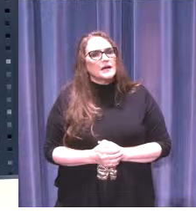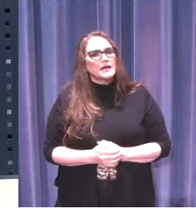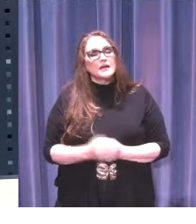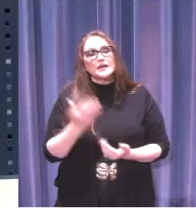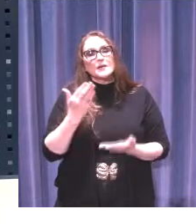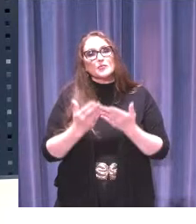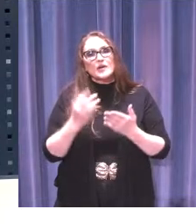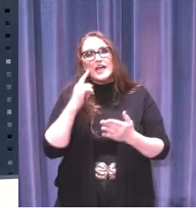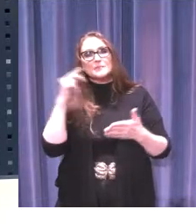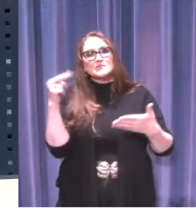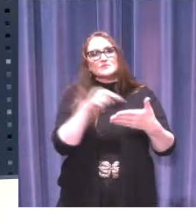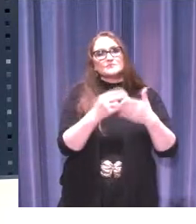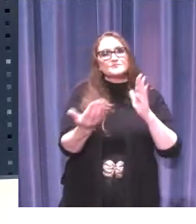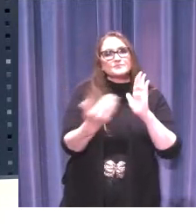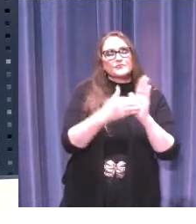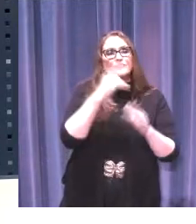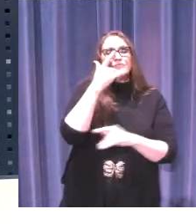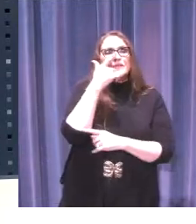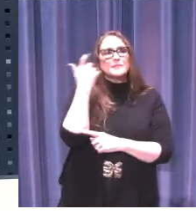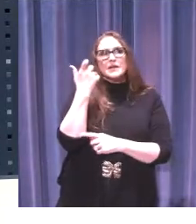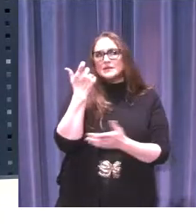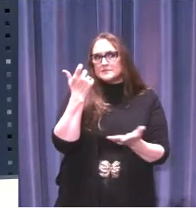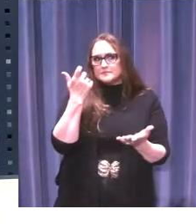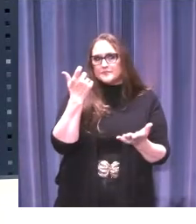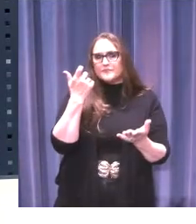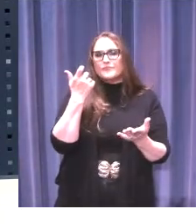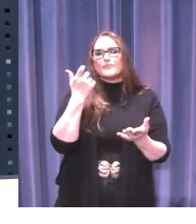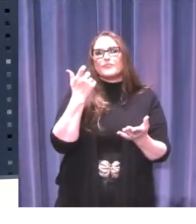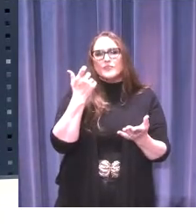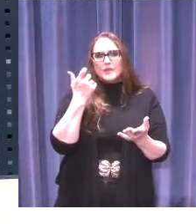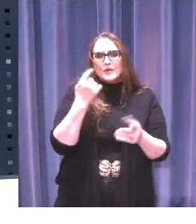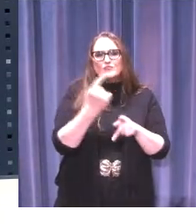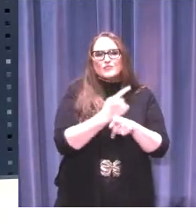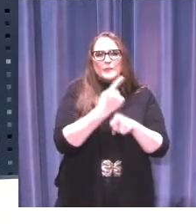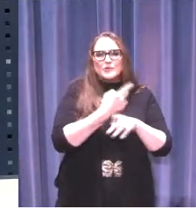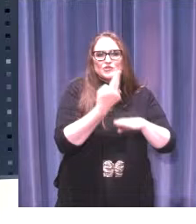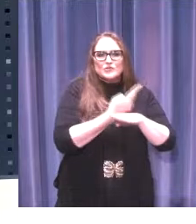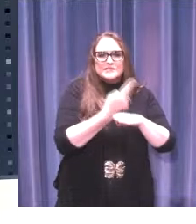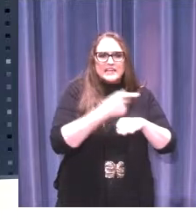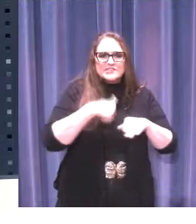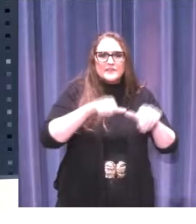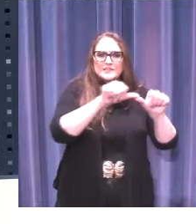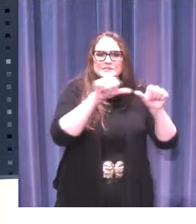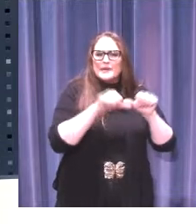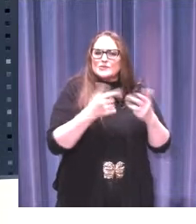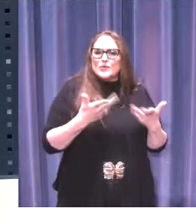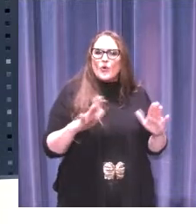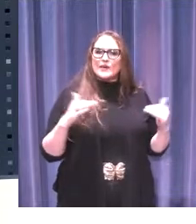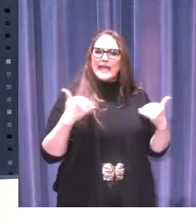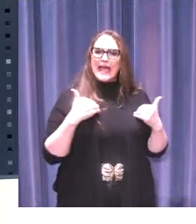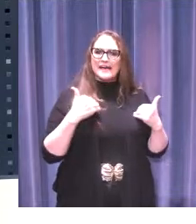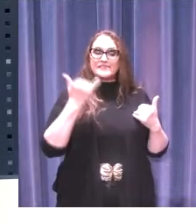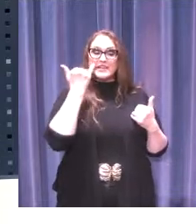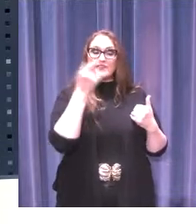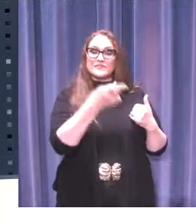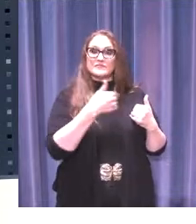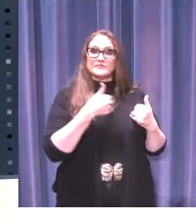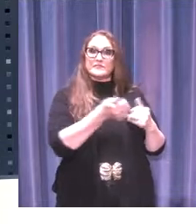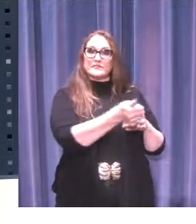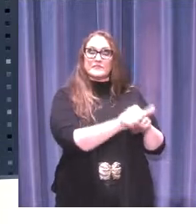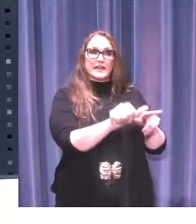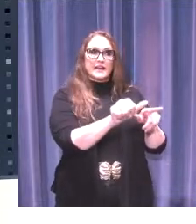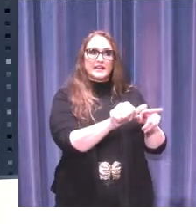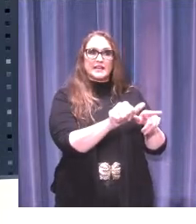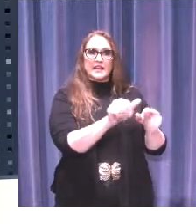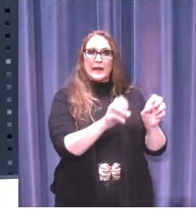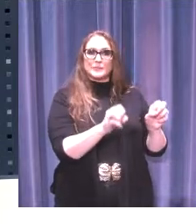perhaps revisited, because proper utilization of the space that we already have, if there are